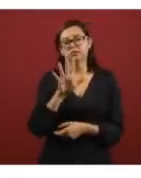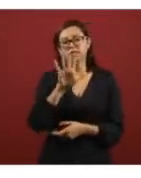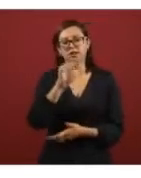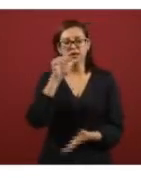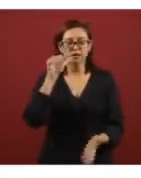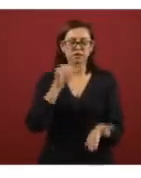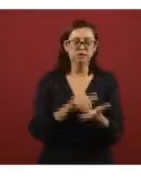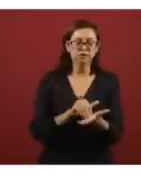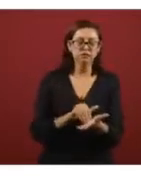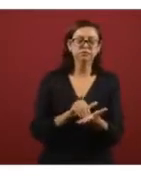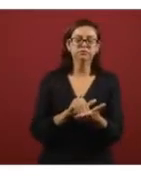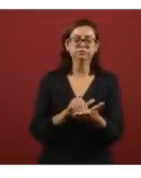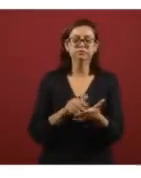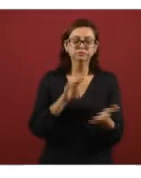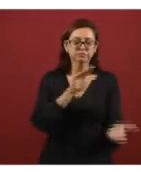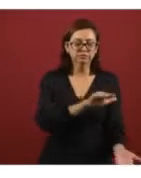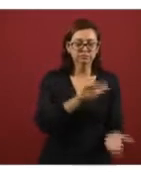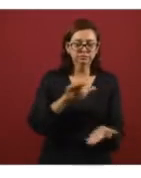And it's about